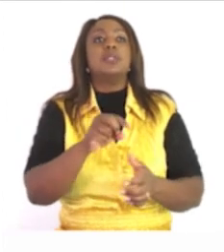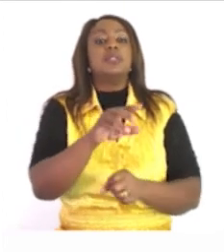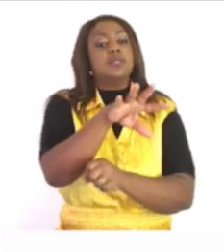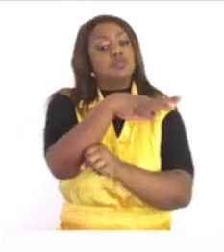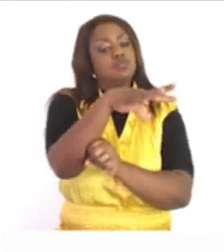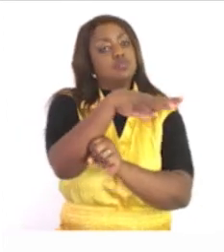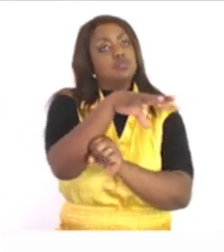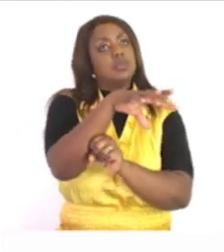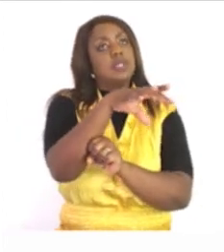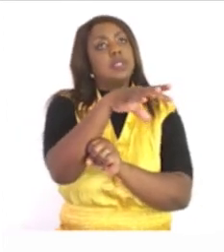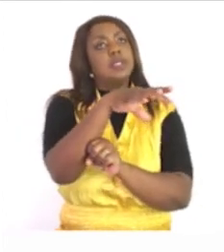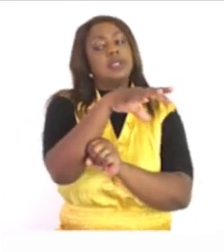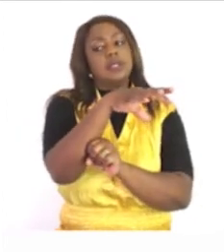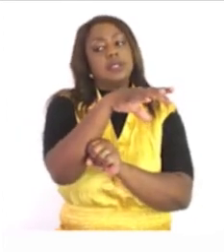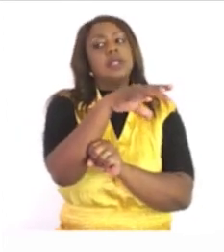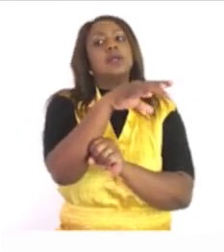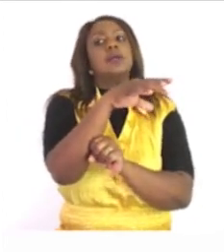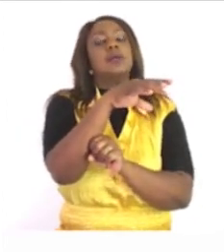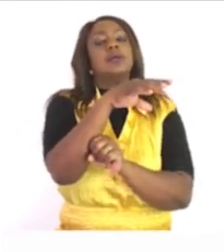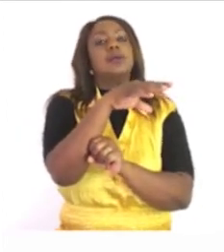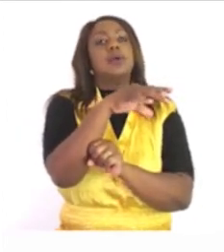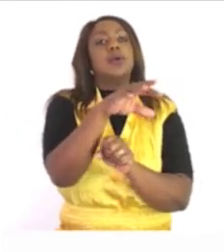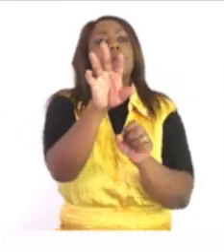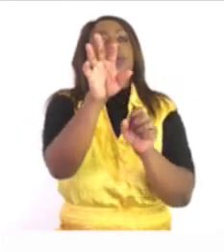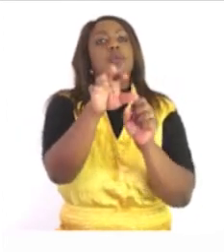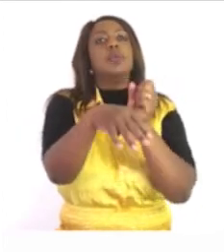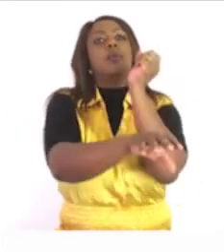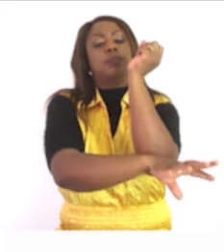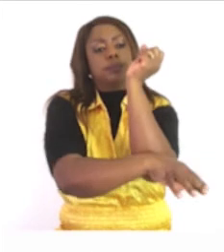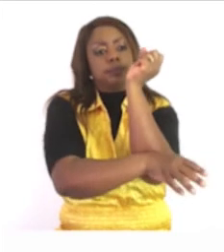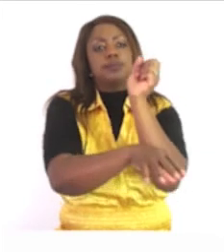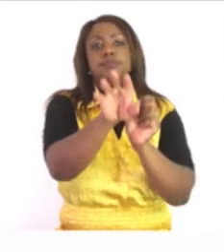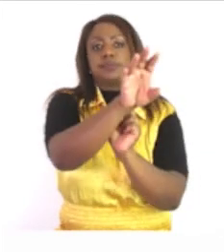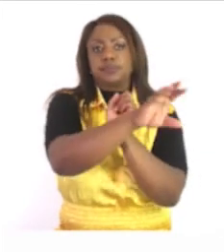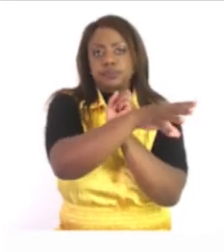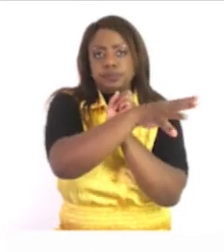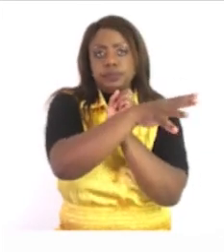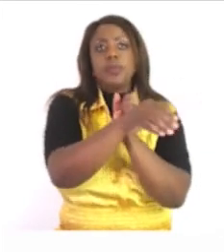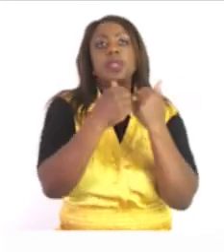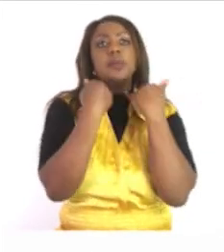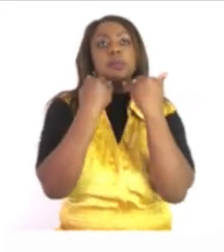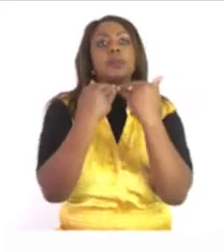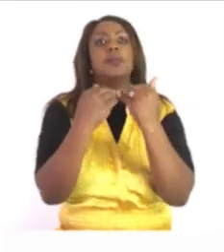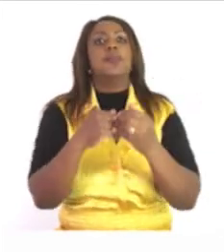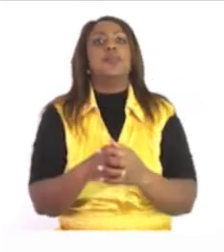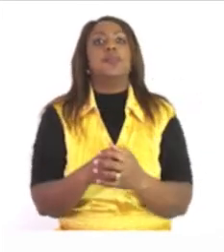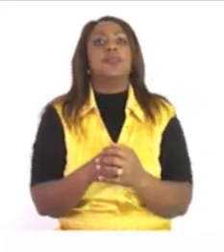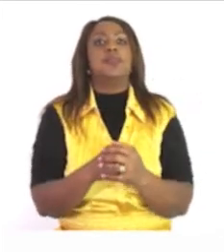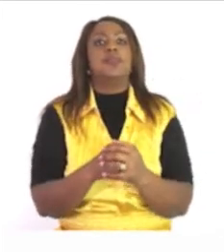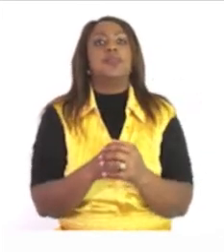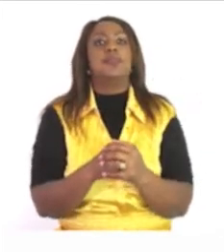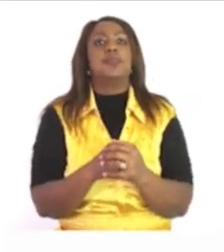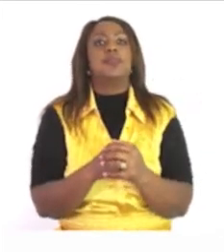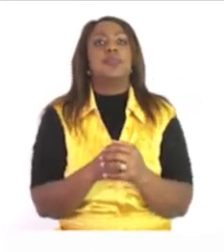people sitting around the others that are smoking, being exposed to a lot of smoke at the fire as well. Avoid